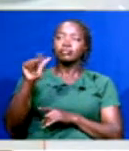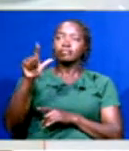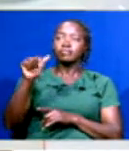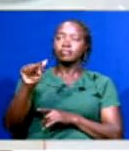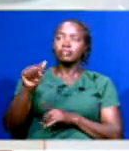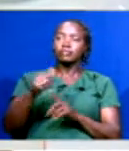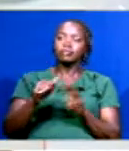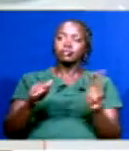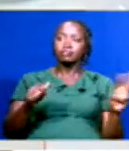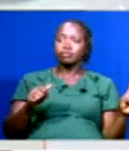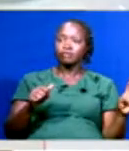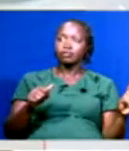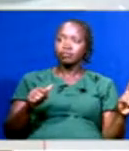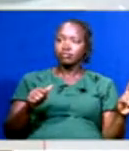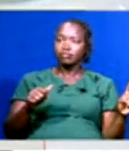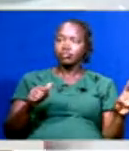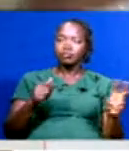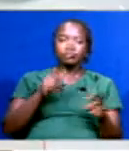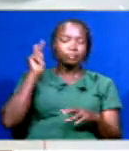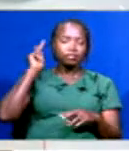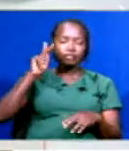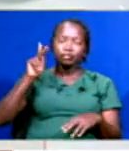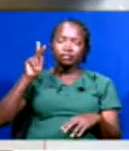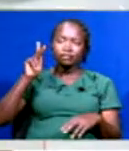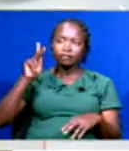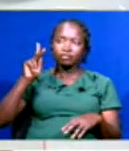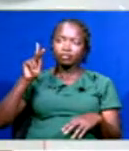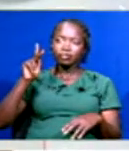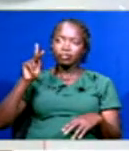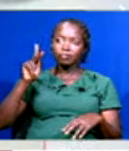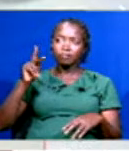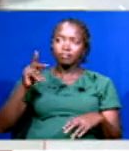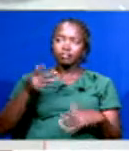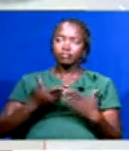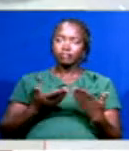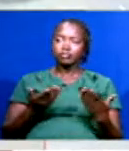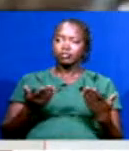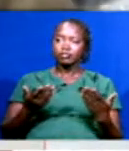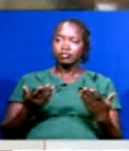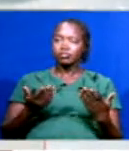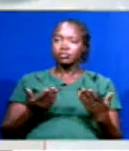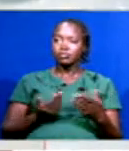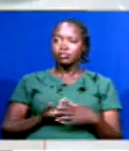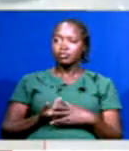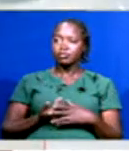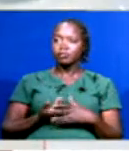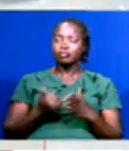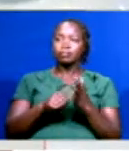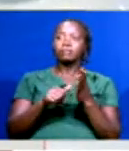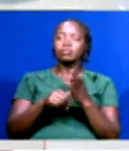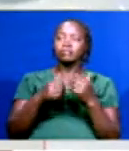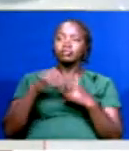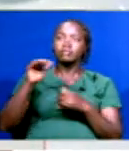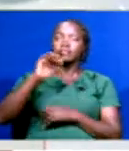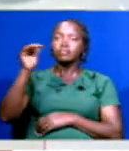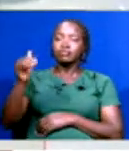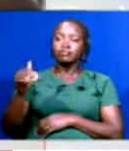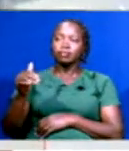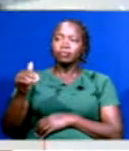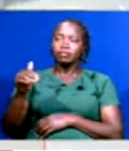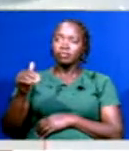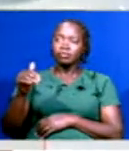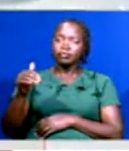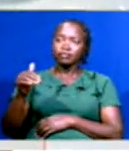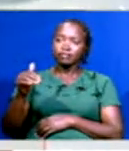are mentoring Sahil from Kisii. What maybe Wamombi is saying, they have a problem with the mountain because